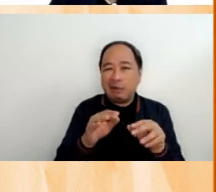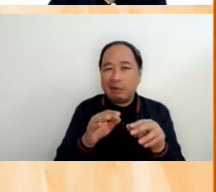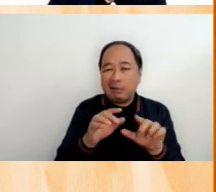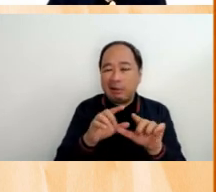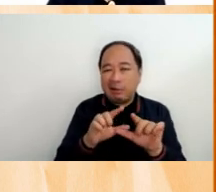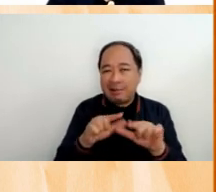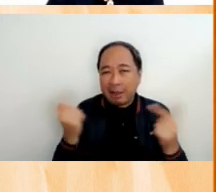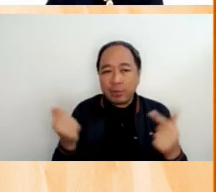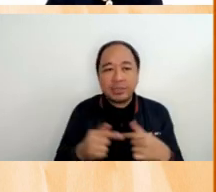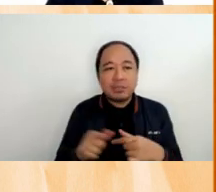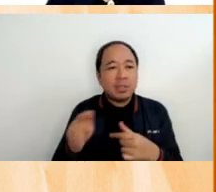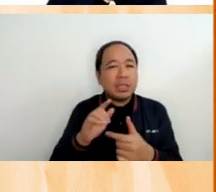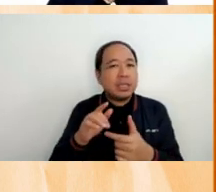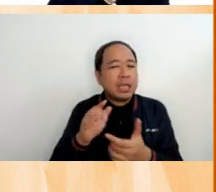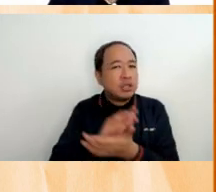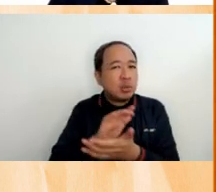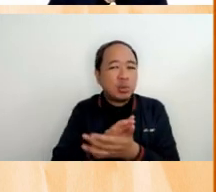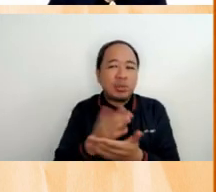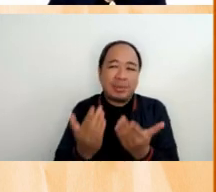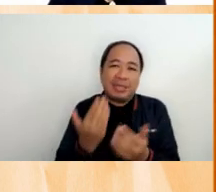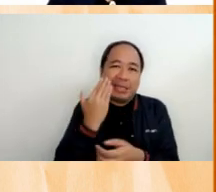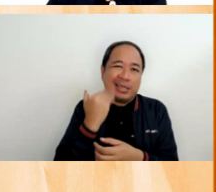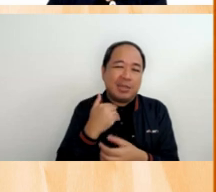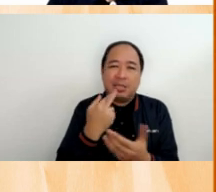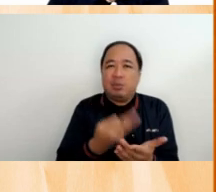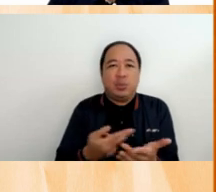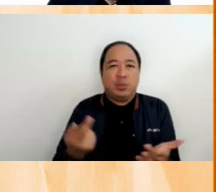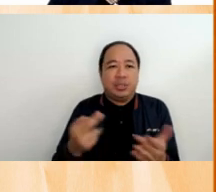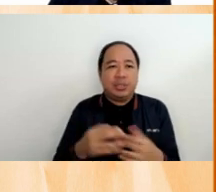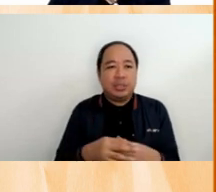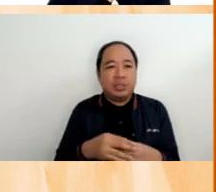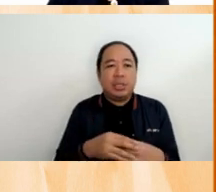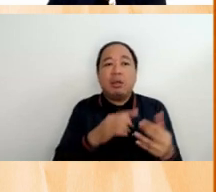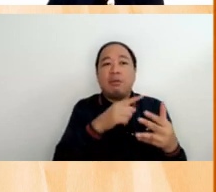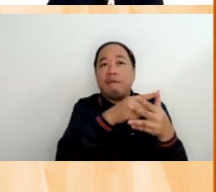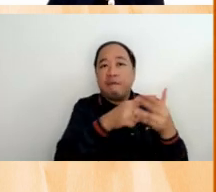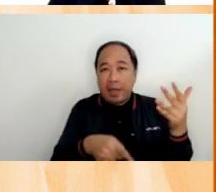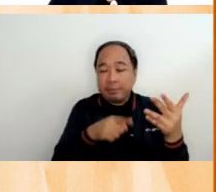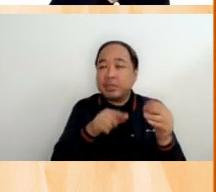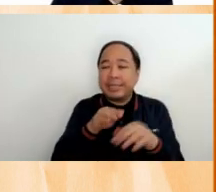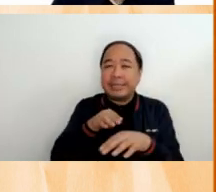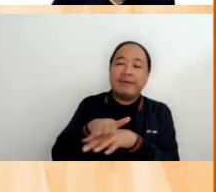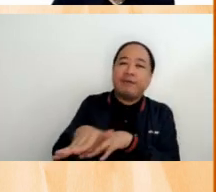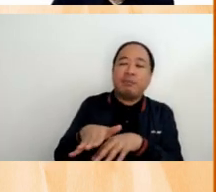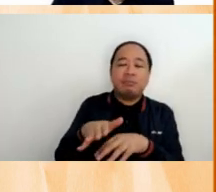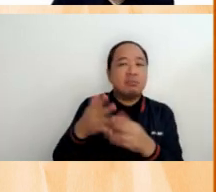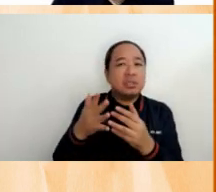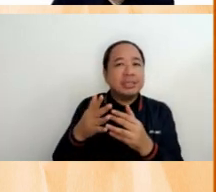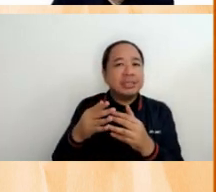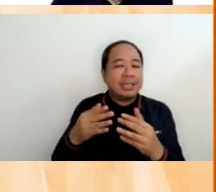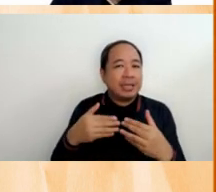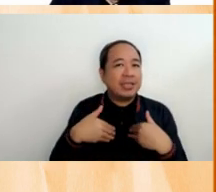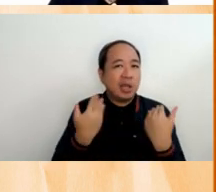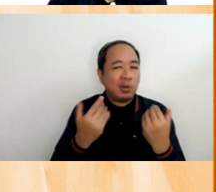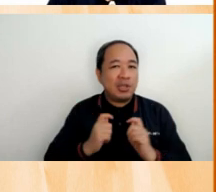long-standing health, and may affect their development and increase their risk for suicide.